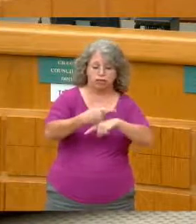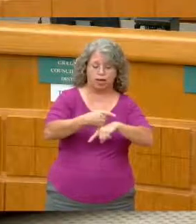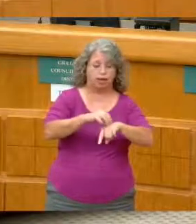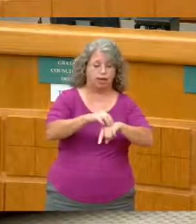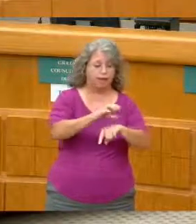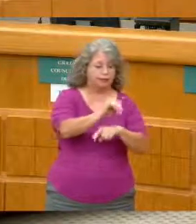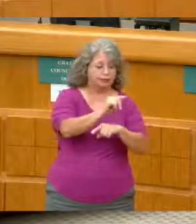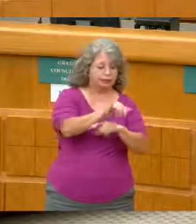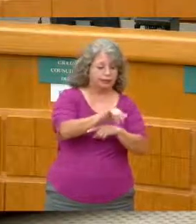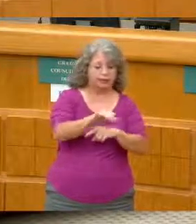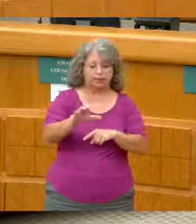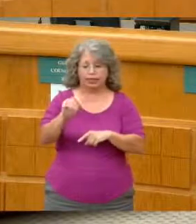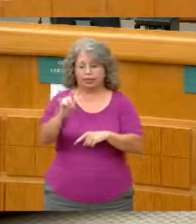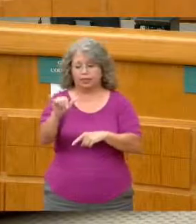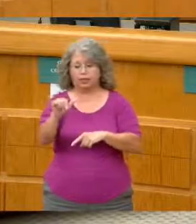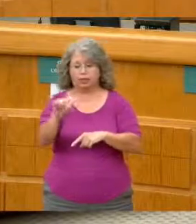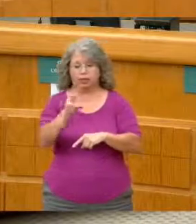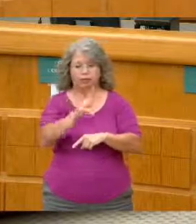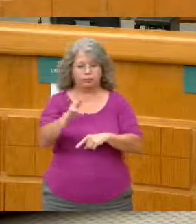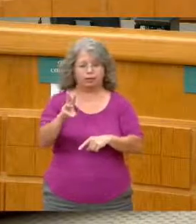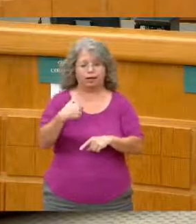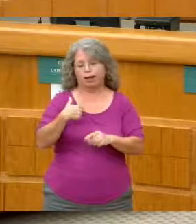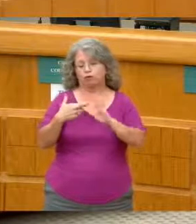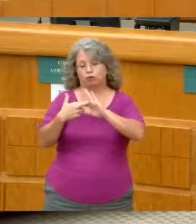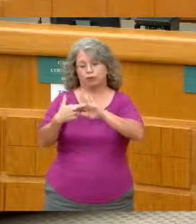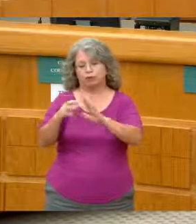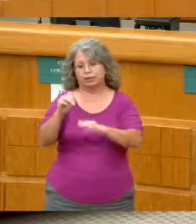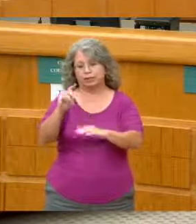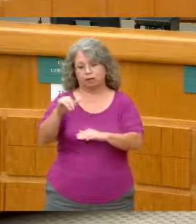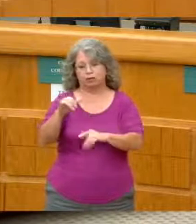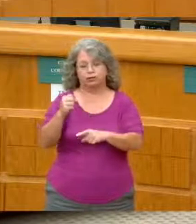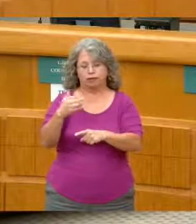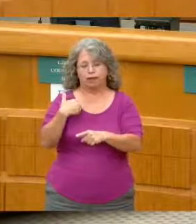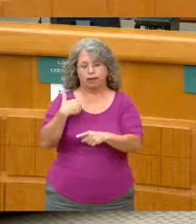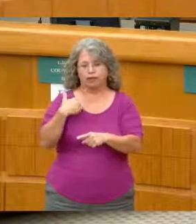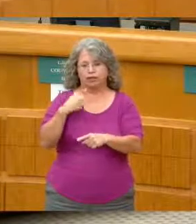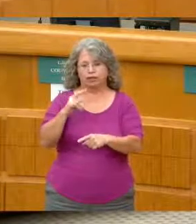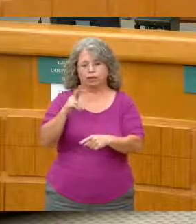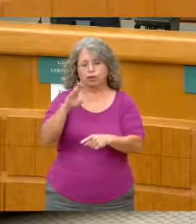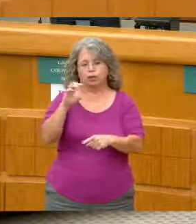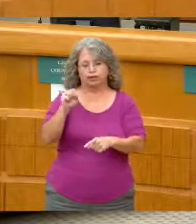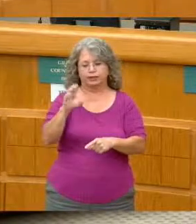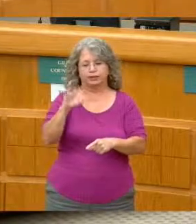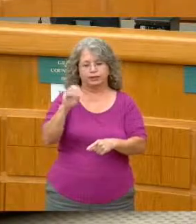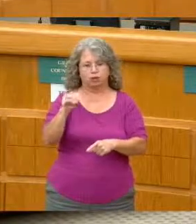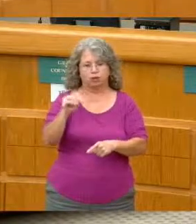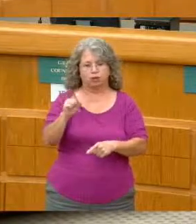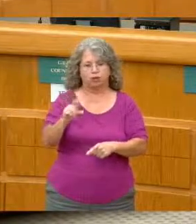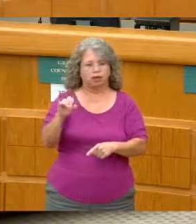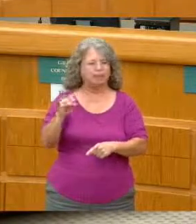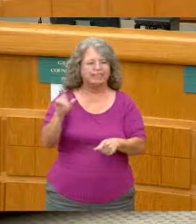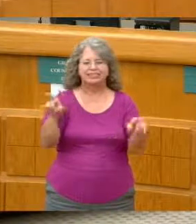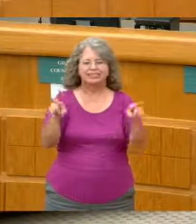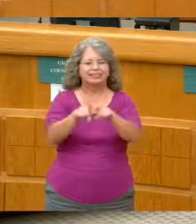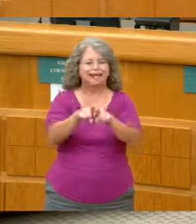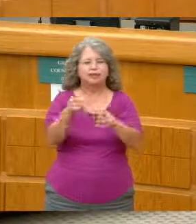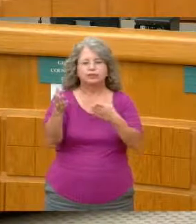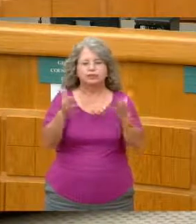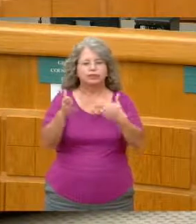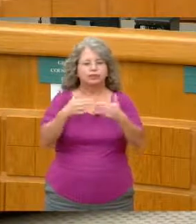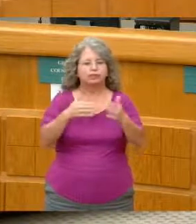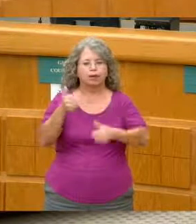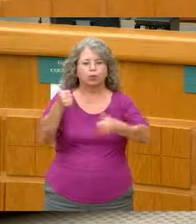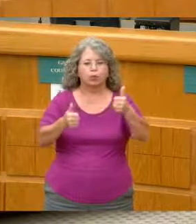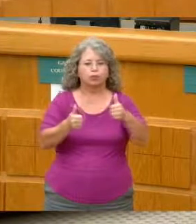at the city or the county website. Since I'm representing the county today, of course, I have the nuecesco.com website. It's the